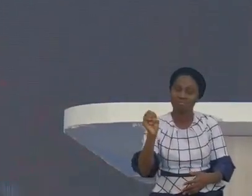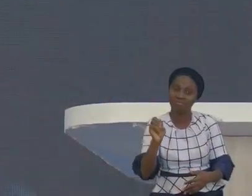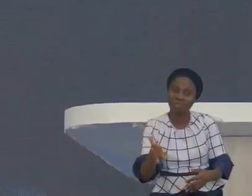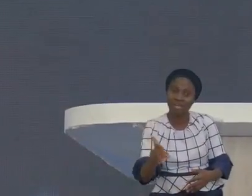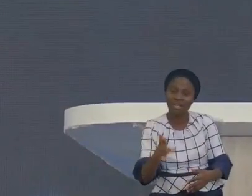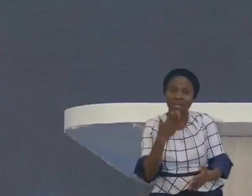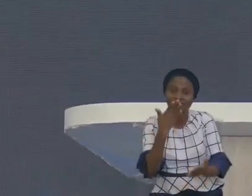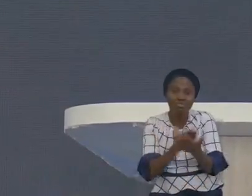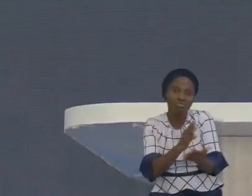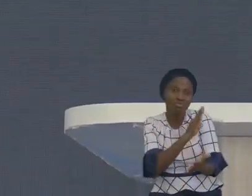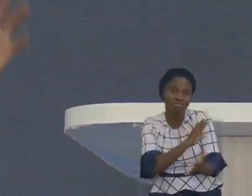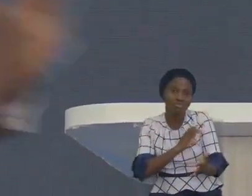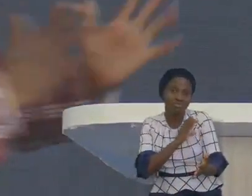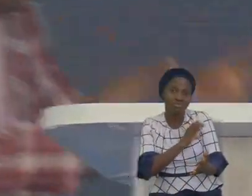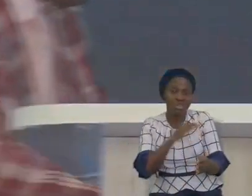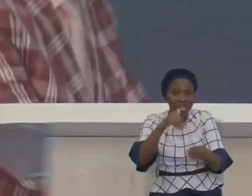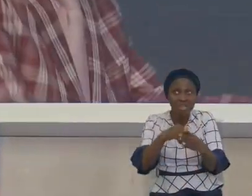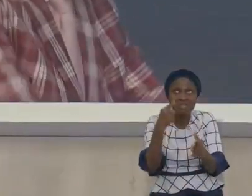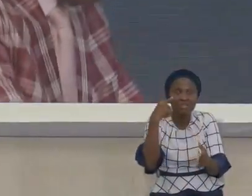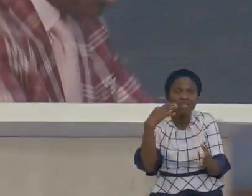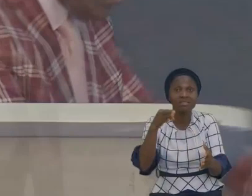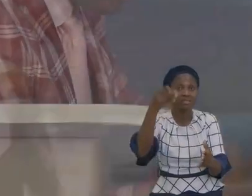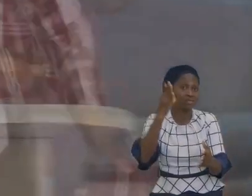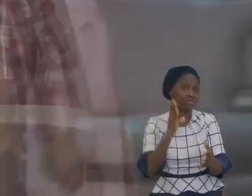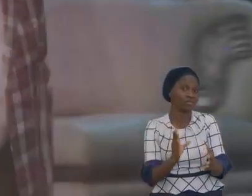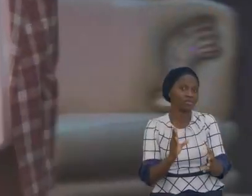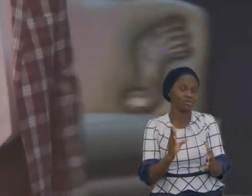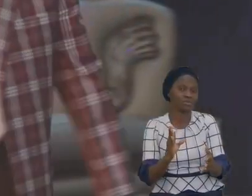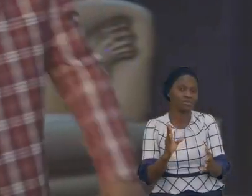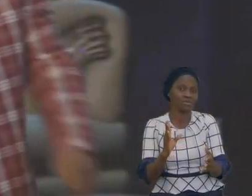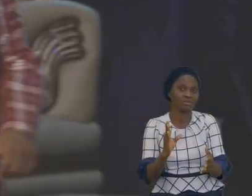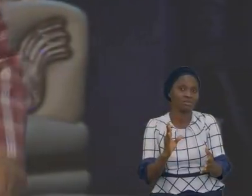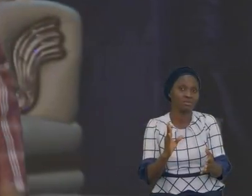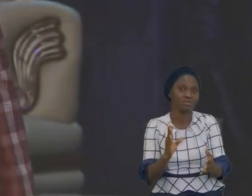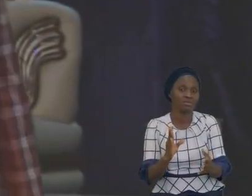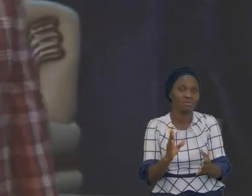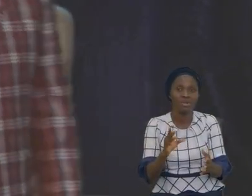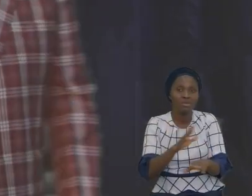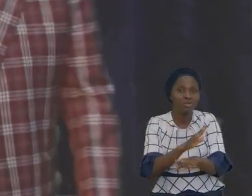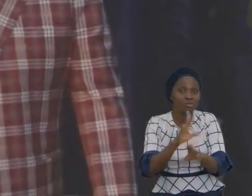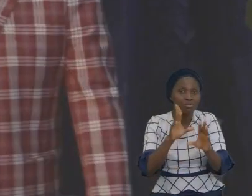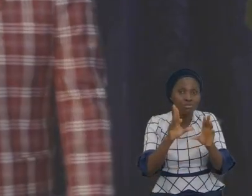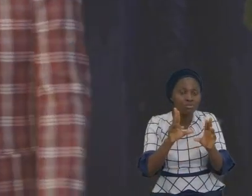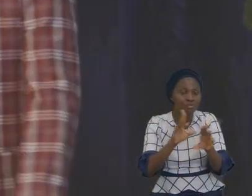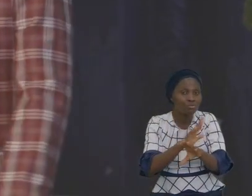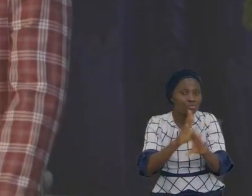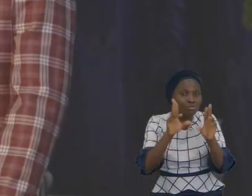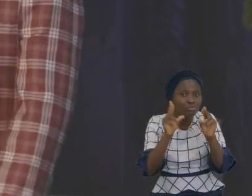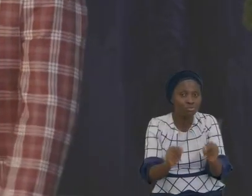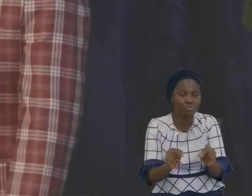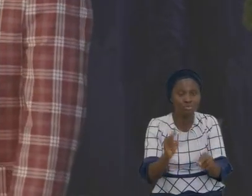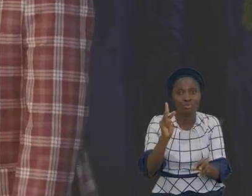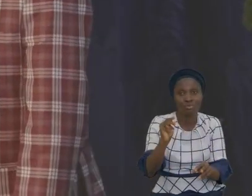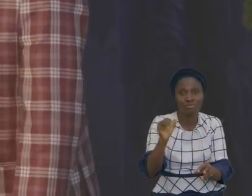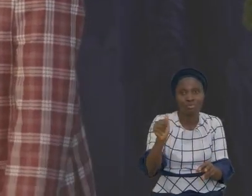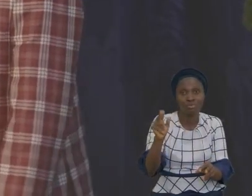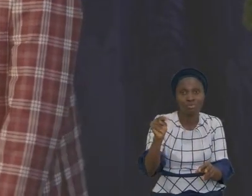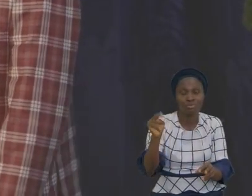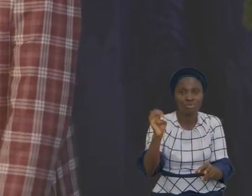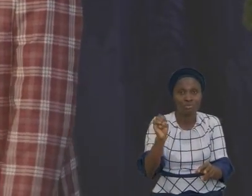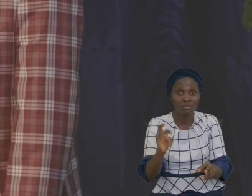their character. That's why they were doing the merry-go-round and they were not making